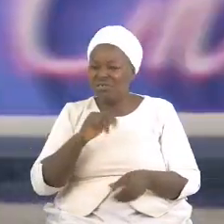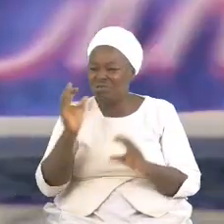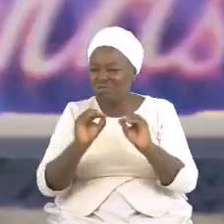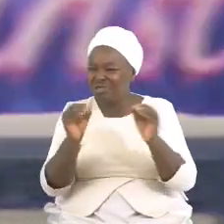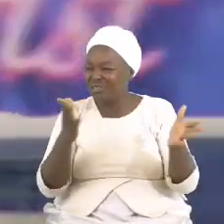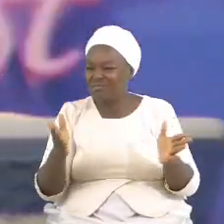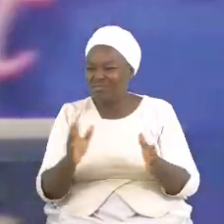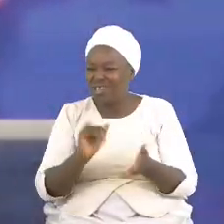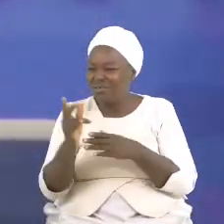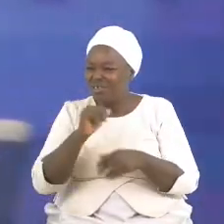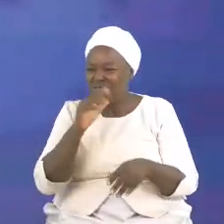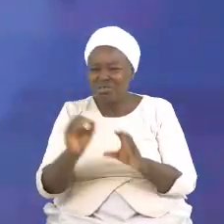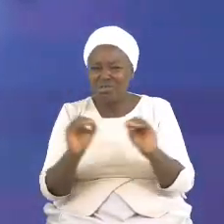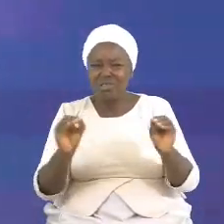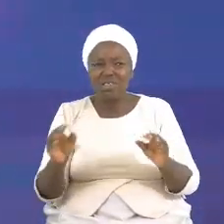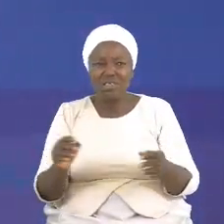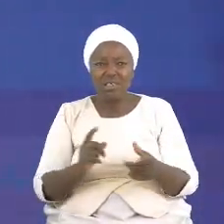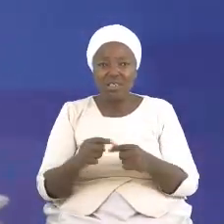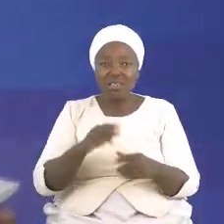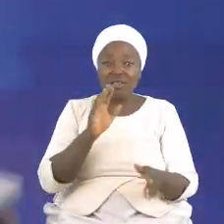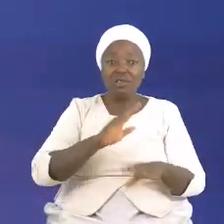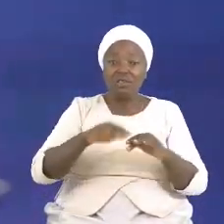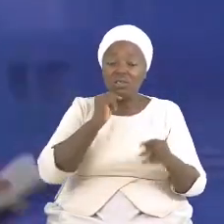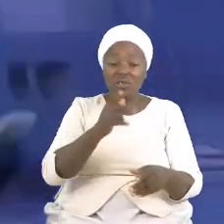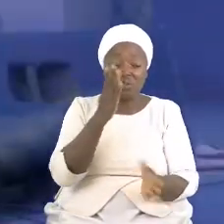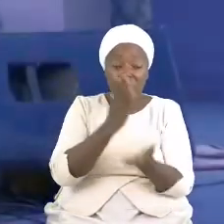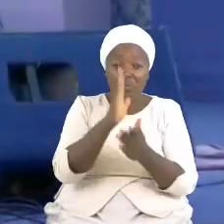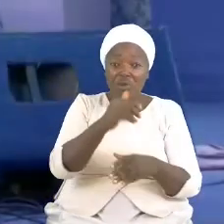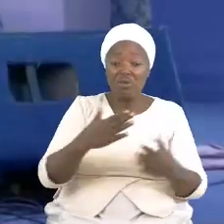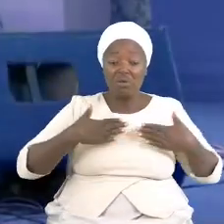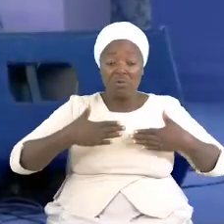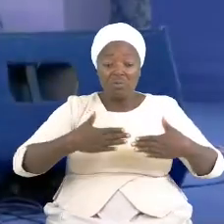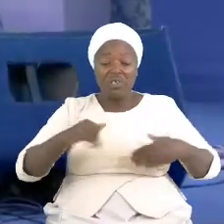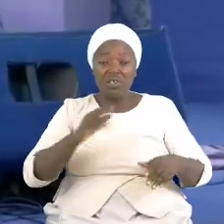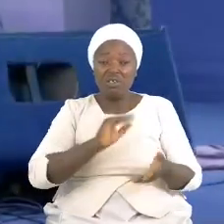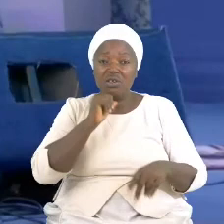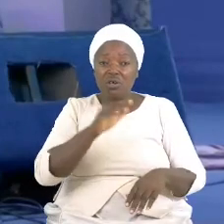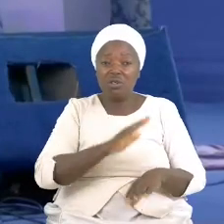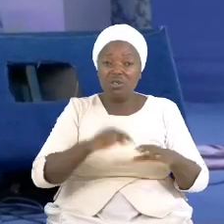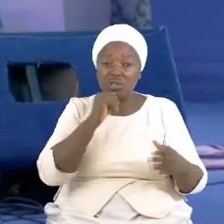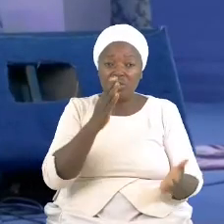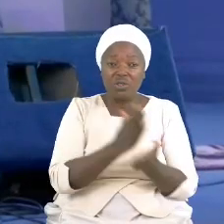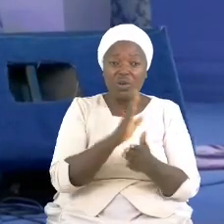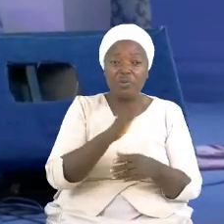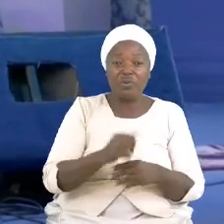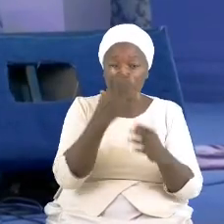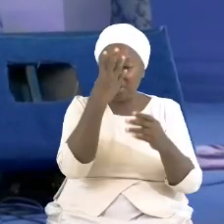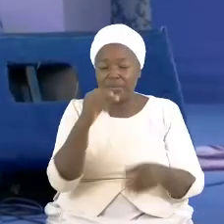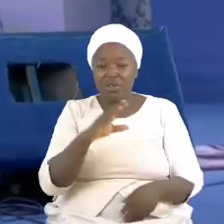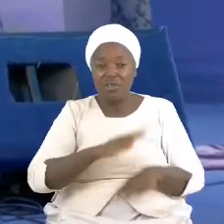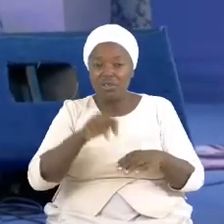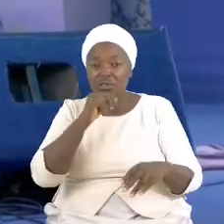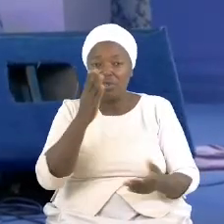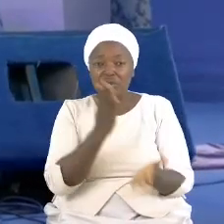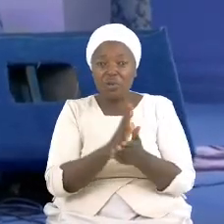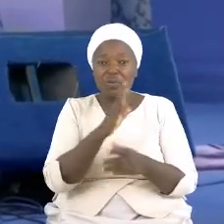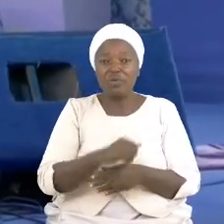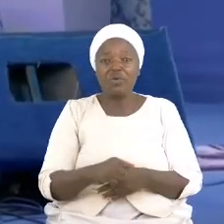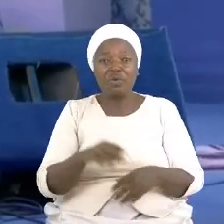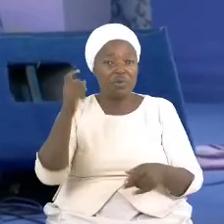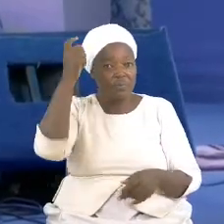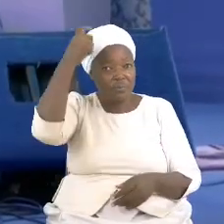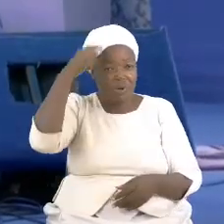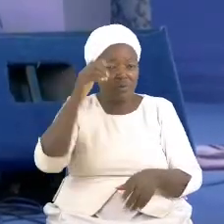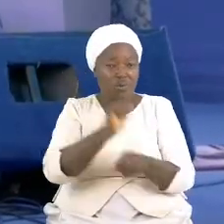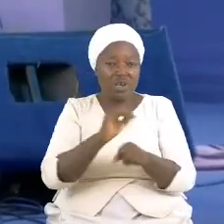your breathing. It doesn't stop your sleeping. It doesn't stop your brain working. It doesn't stop anything. In fact, if you